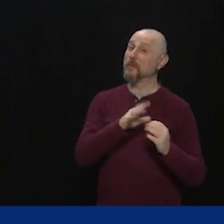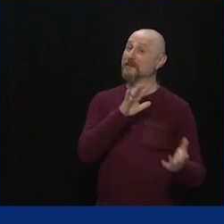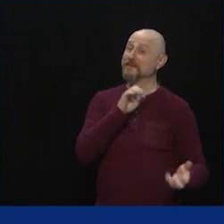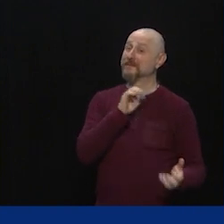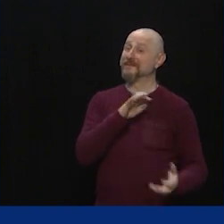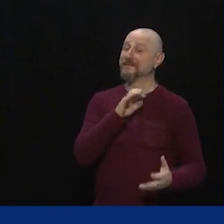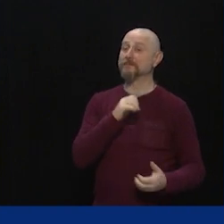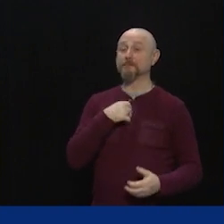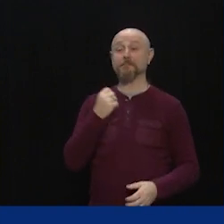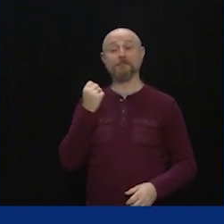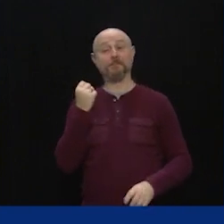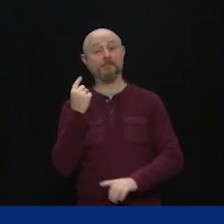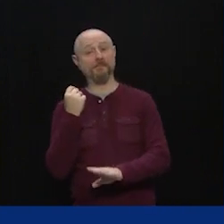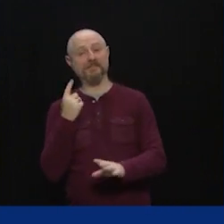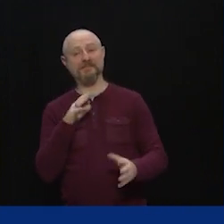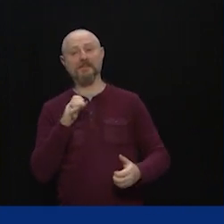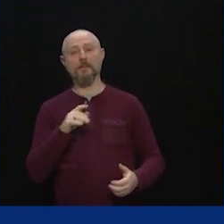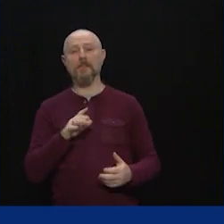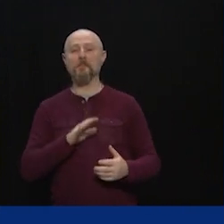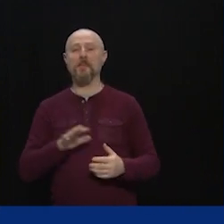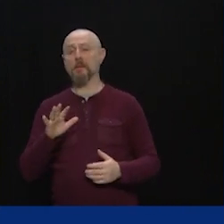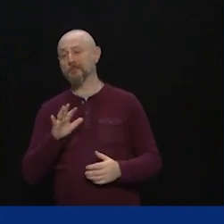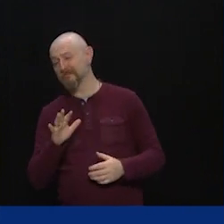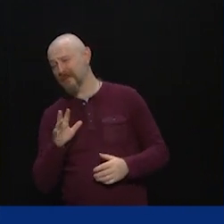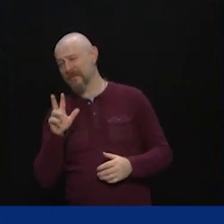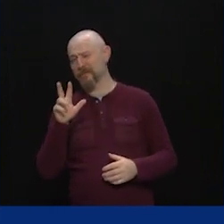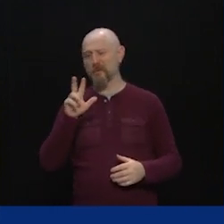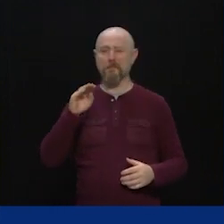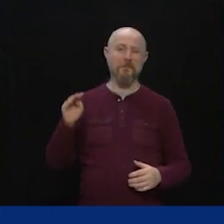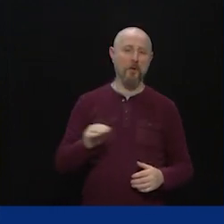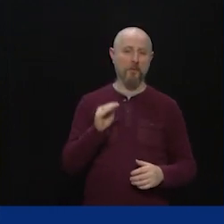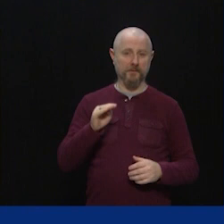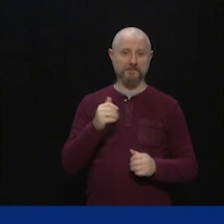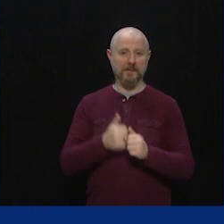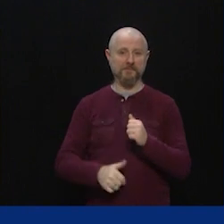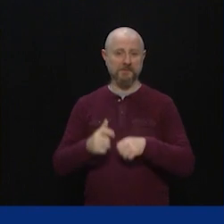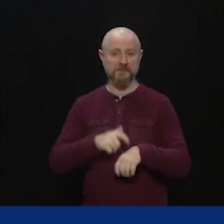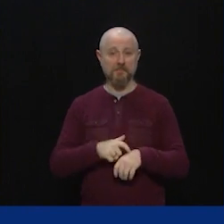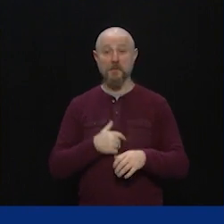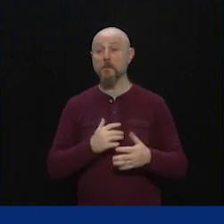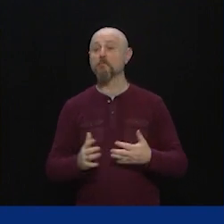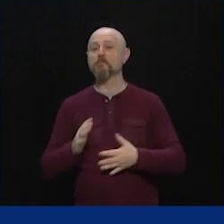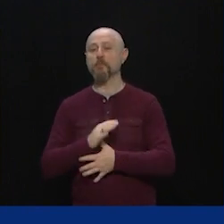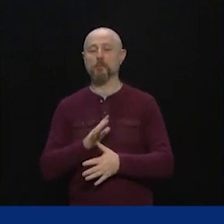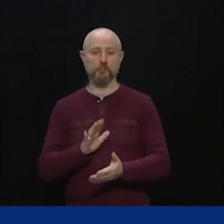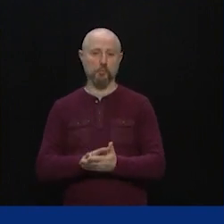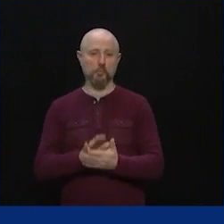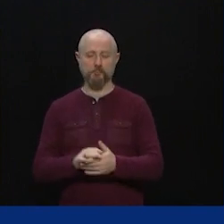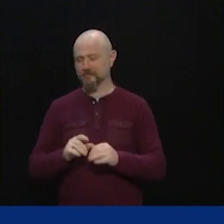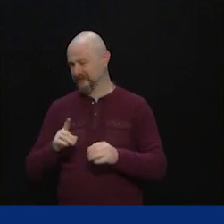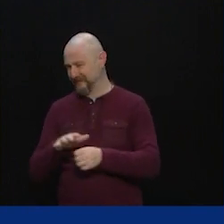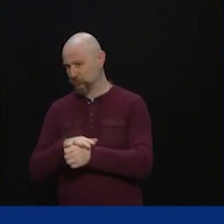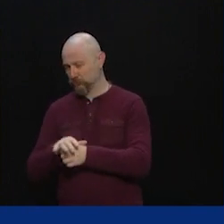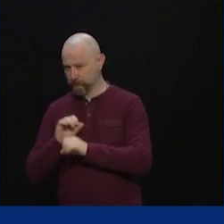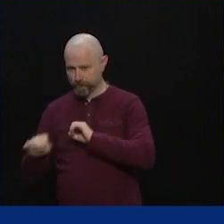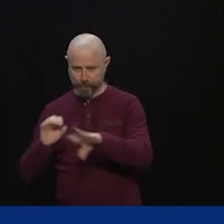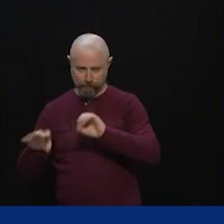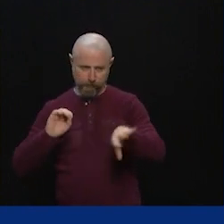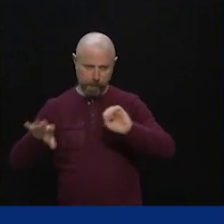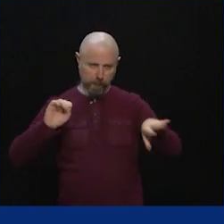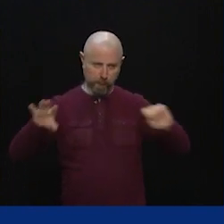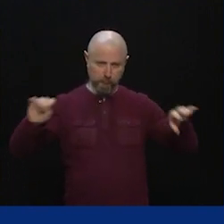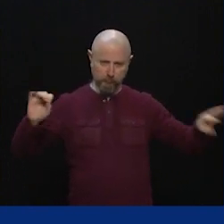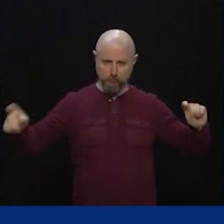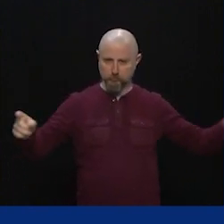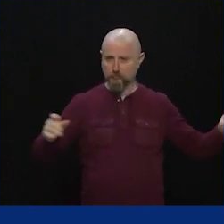million or so at a time, and so our highest priority with those test kits is school districts, and that's why we'll be making sure the city has what they need